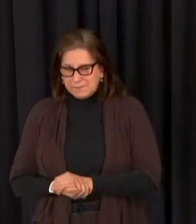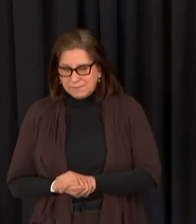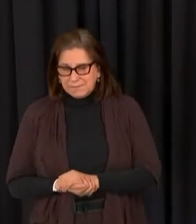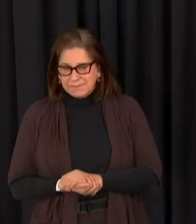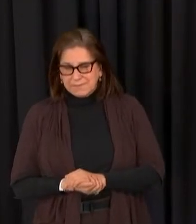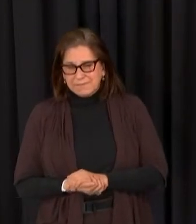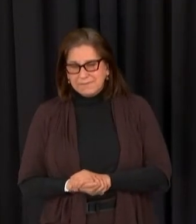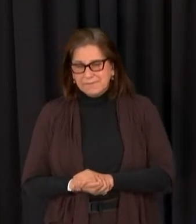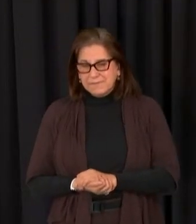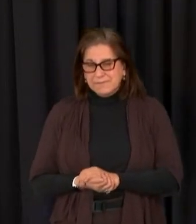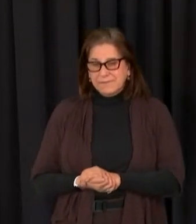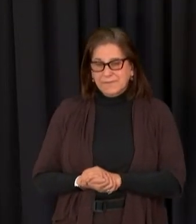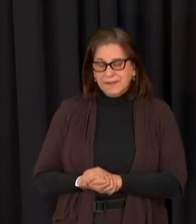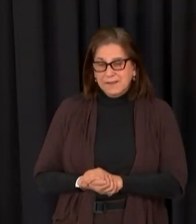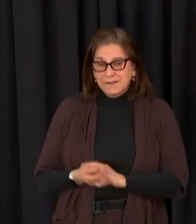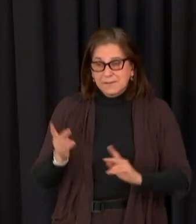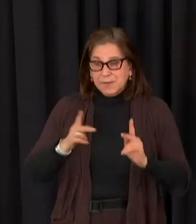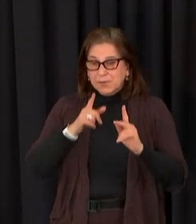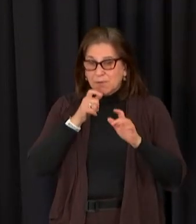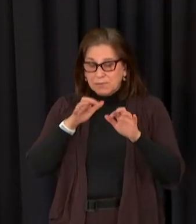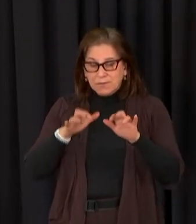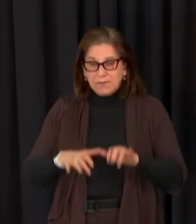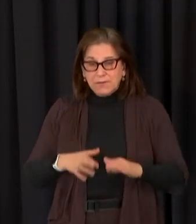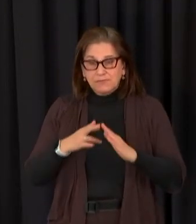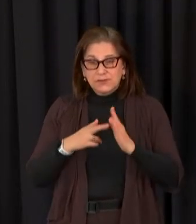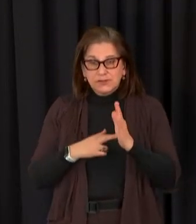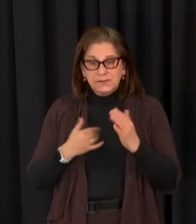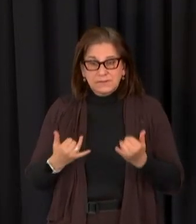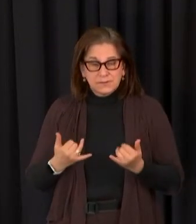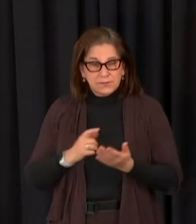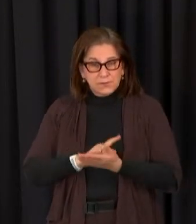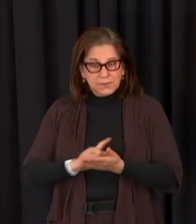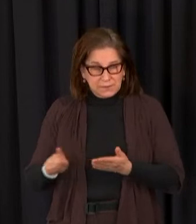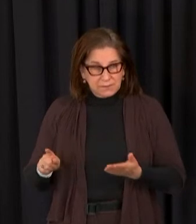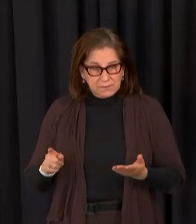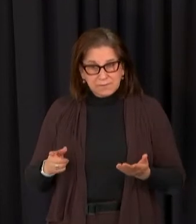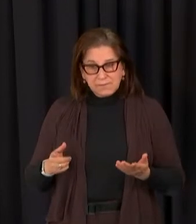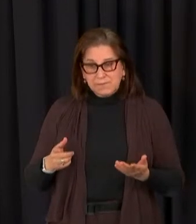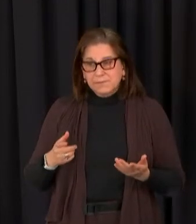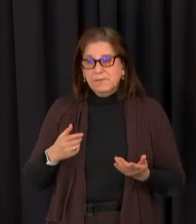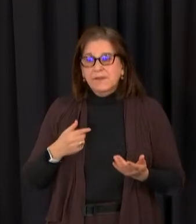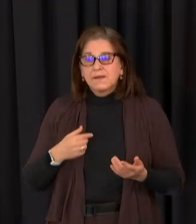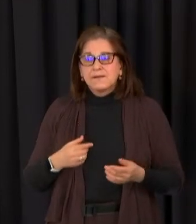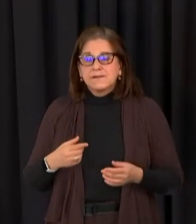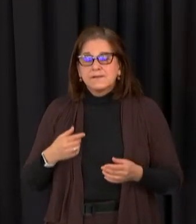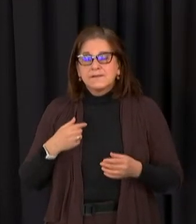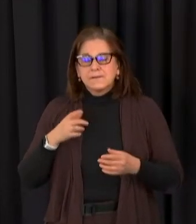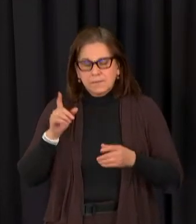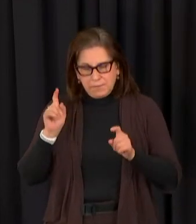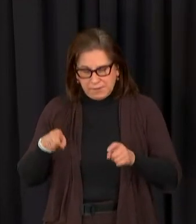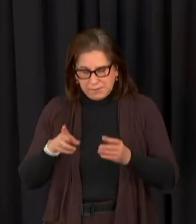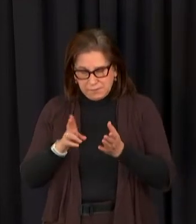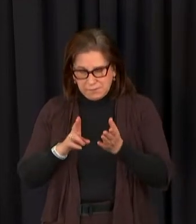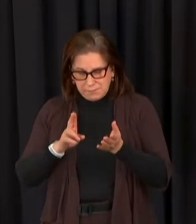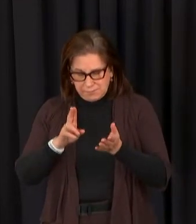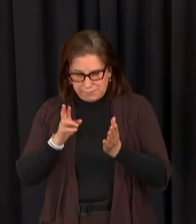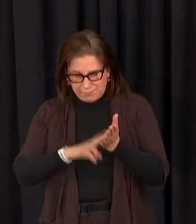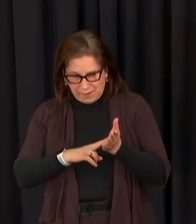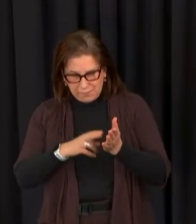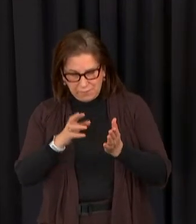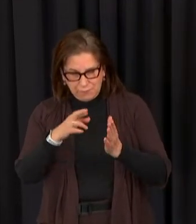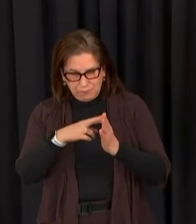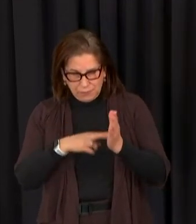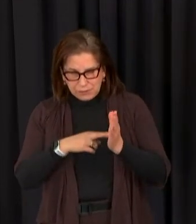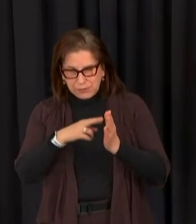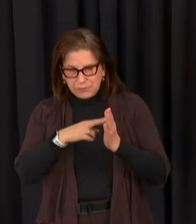that when people sign up this week, we won't have enough vaccine for everybody who wants it, and that will remain the case for